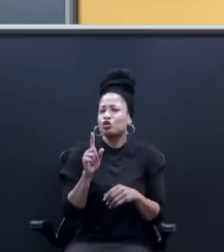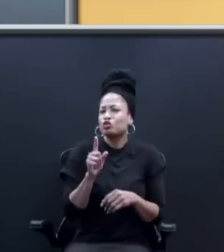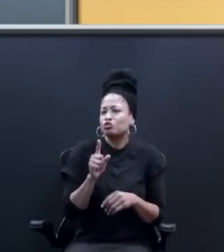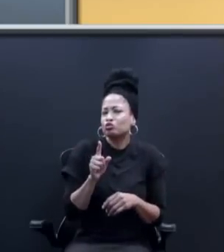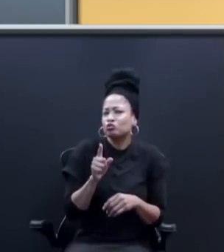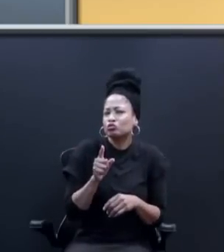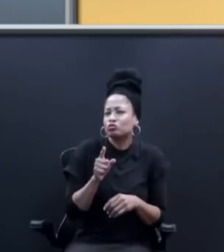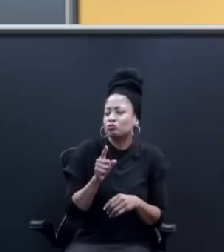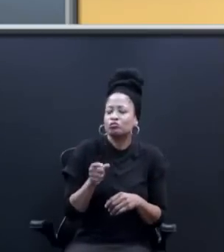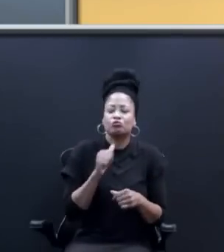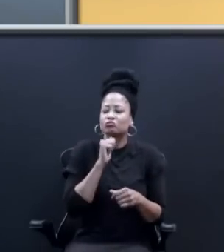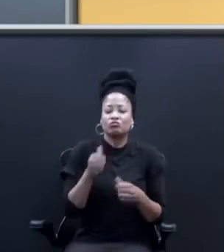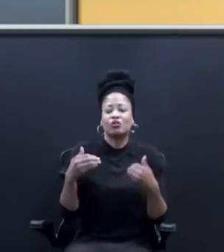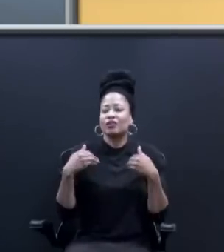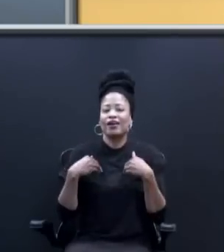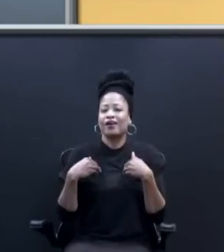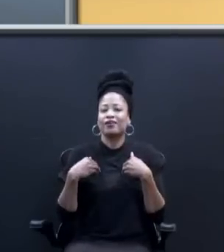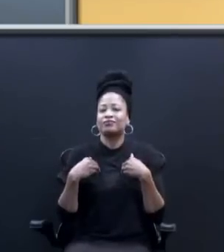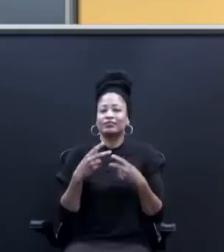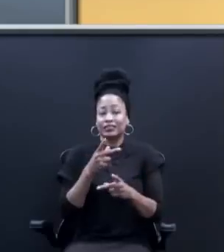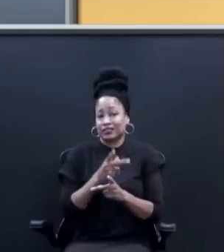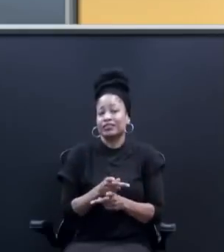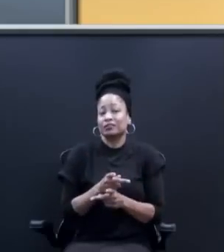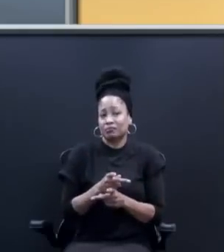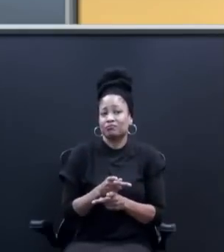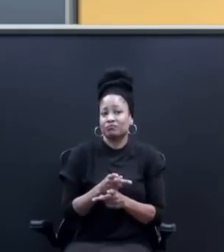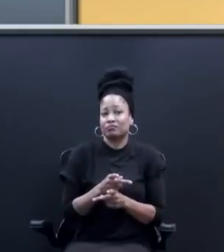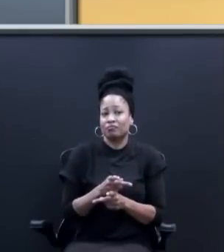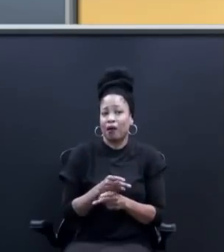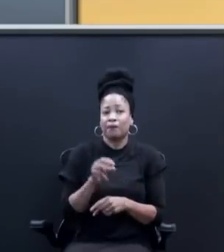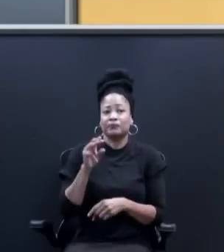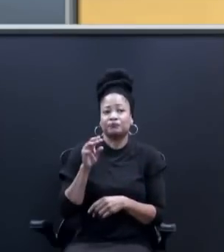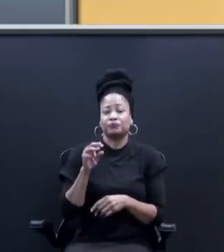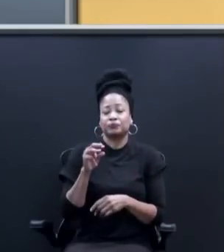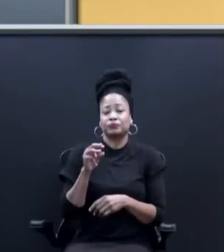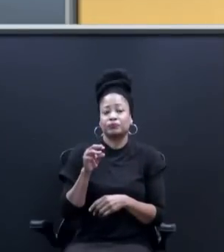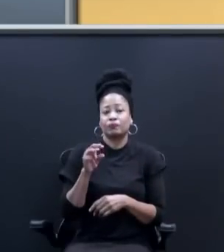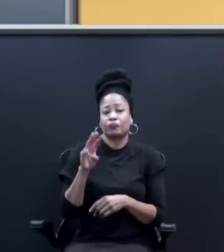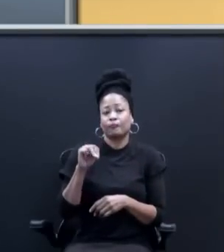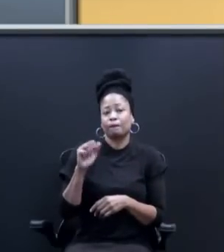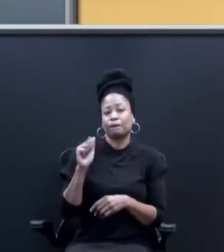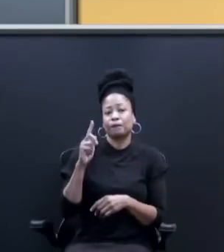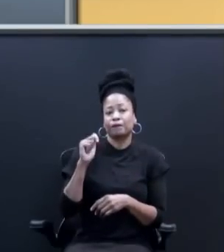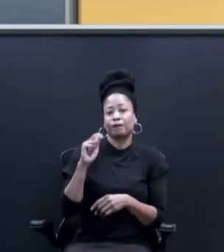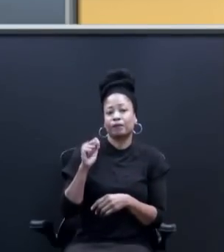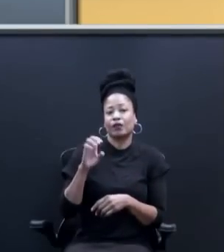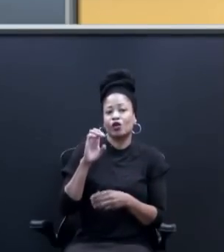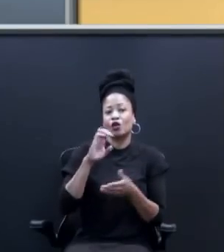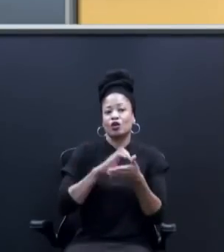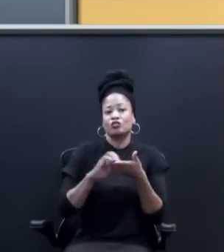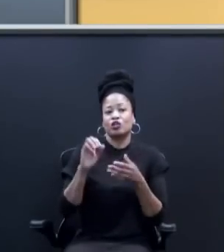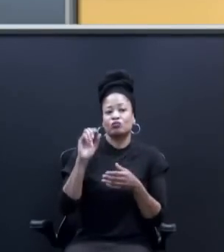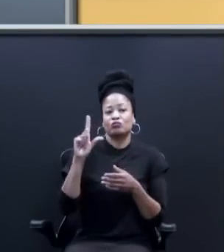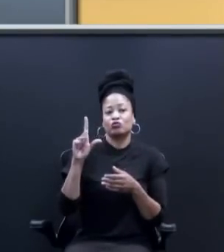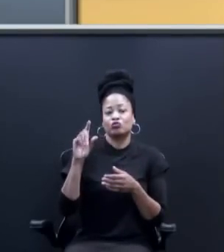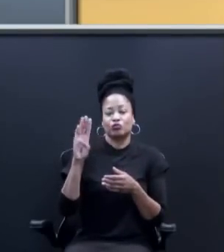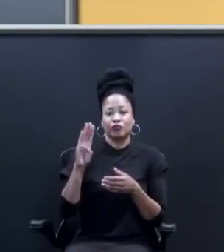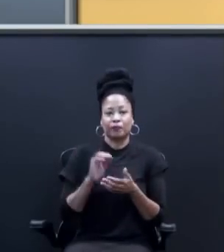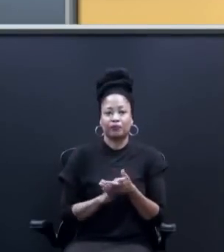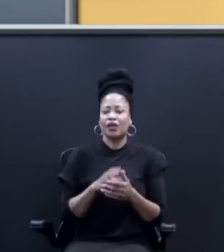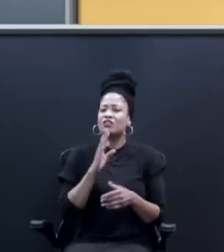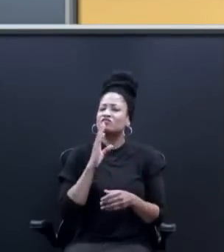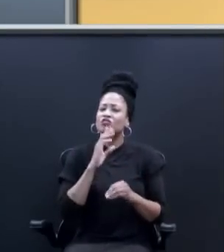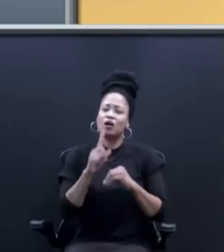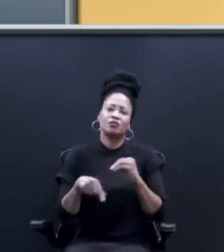Matthew 24, because he said, the moon, talk about the moon and the stars you know, and also